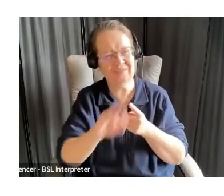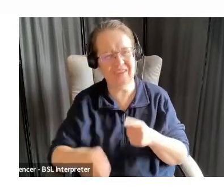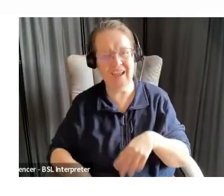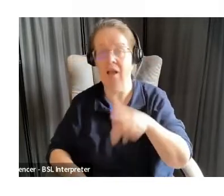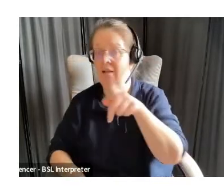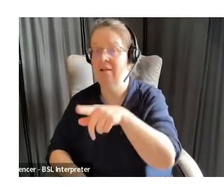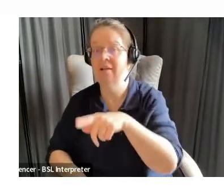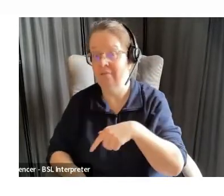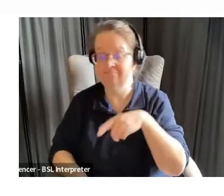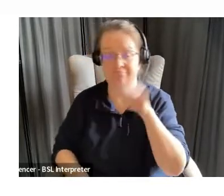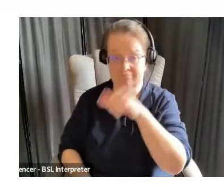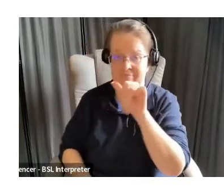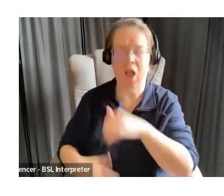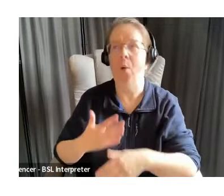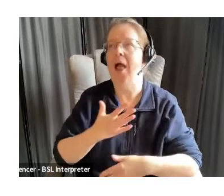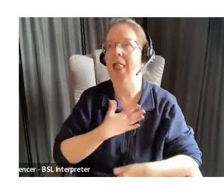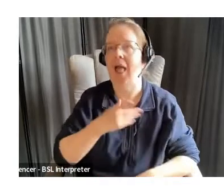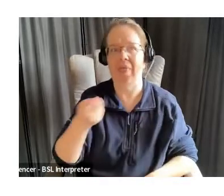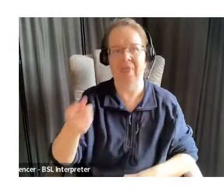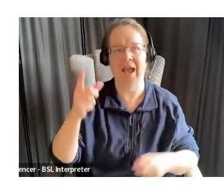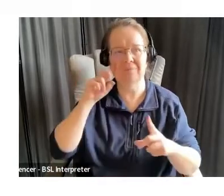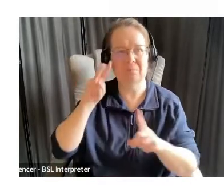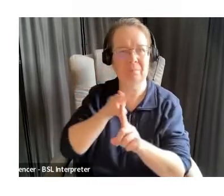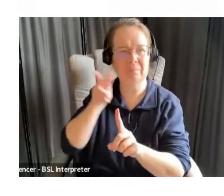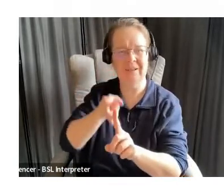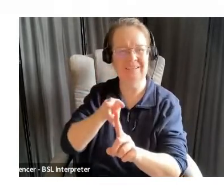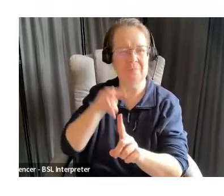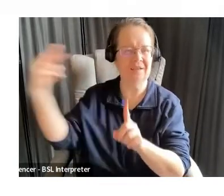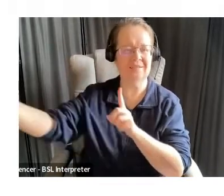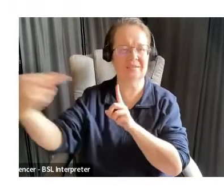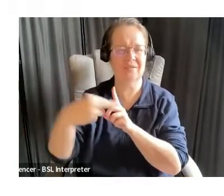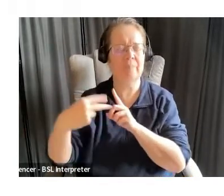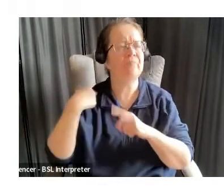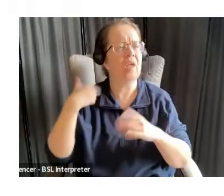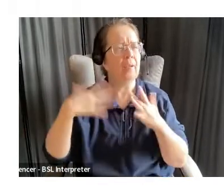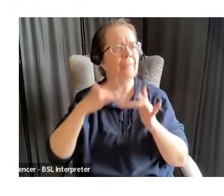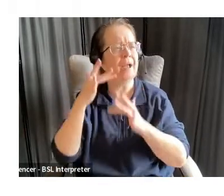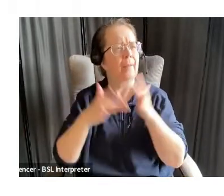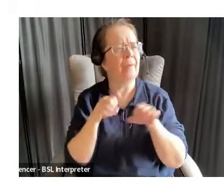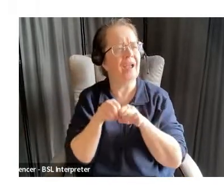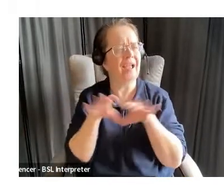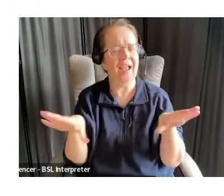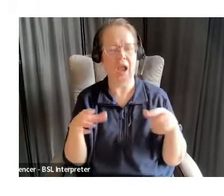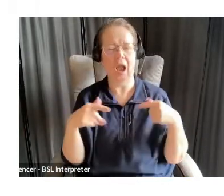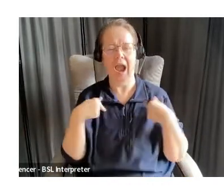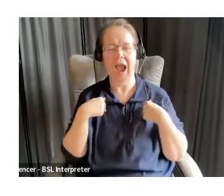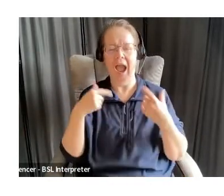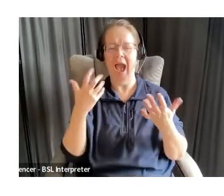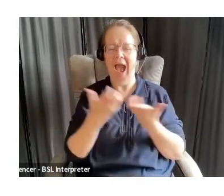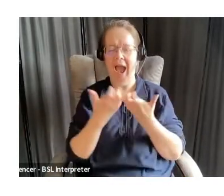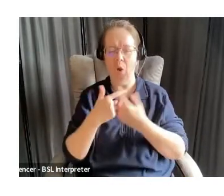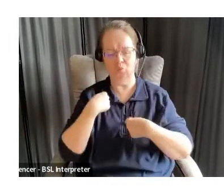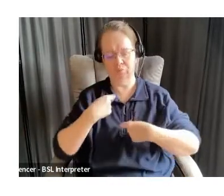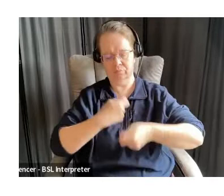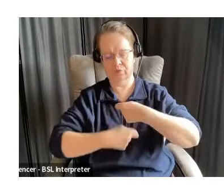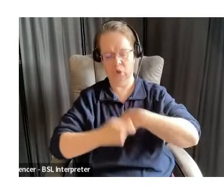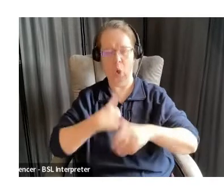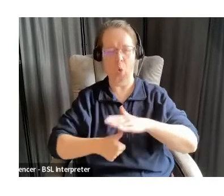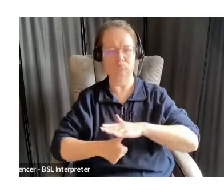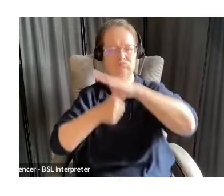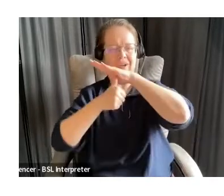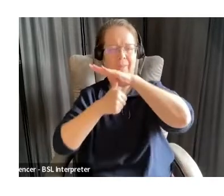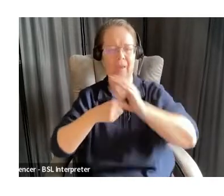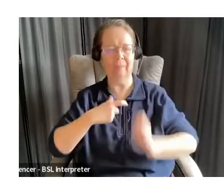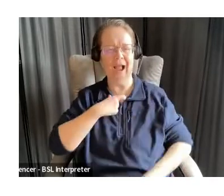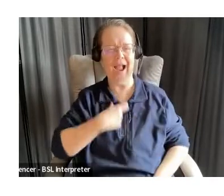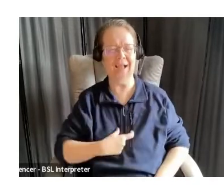a really, I like that perspective. We did a really interesting webinar called How to be a Premium Candidate in the interview. And